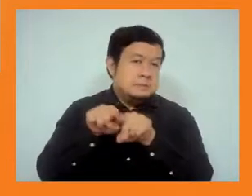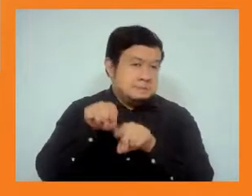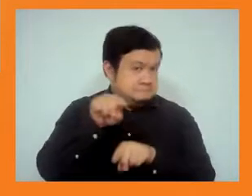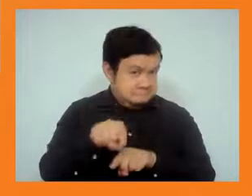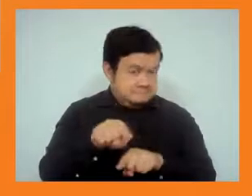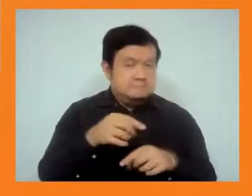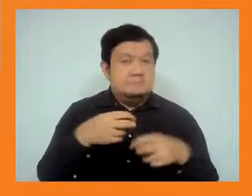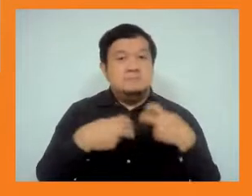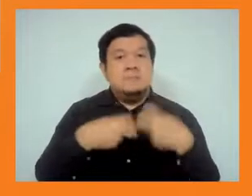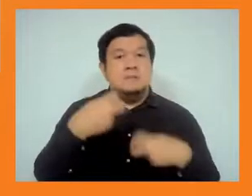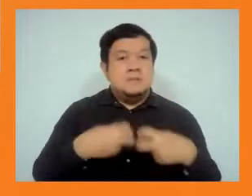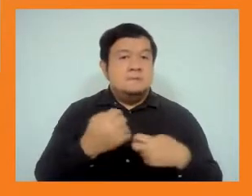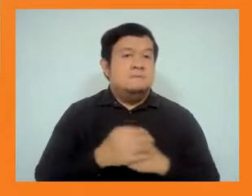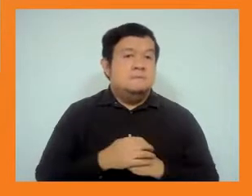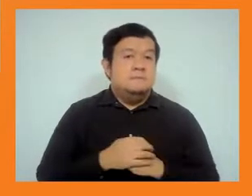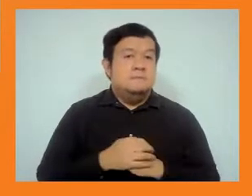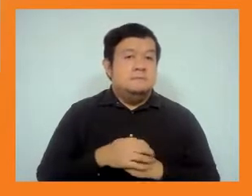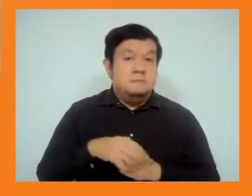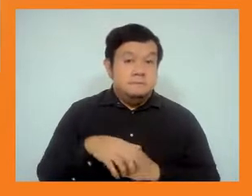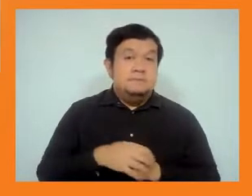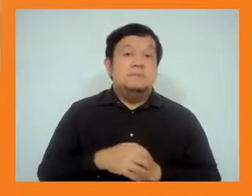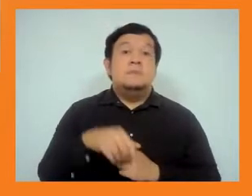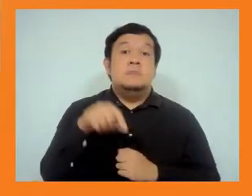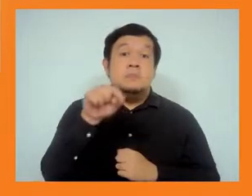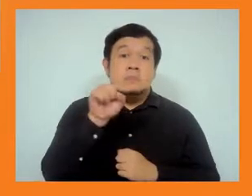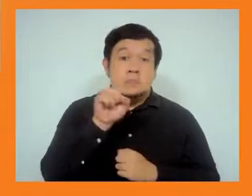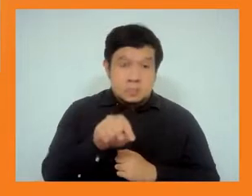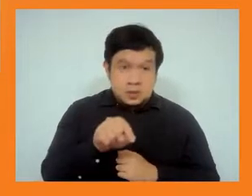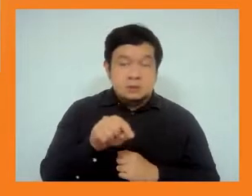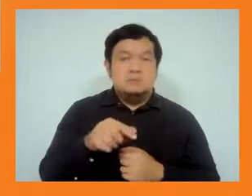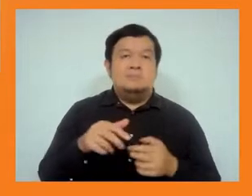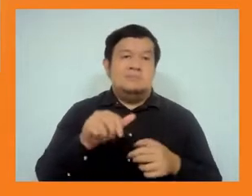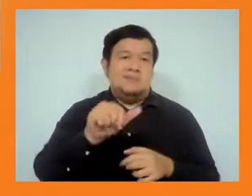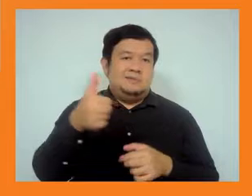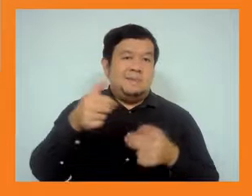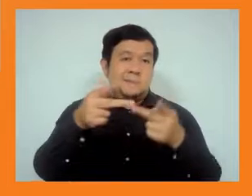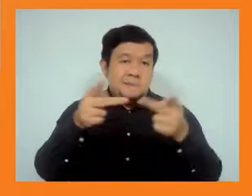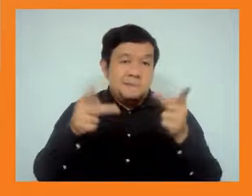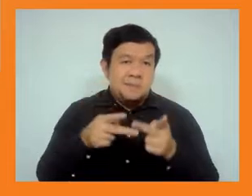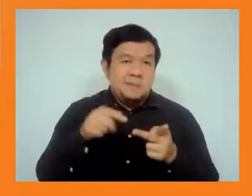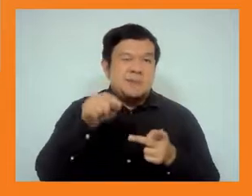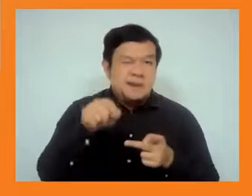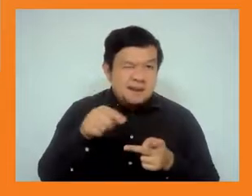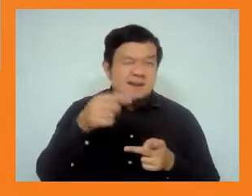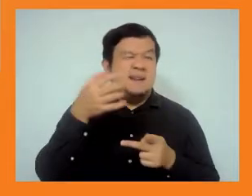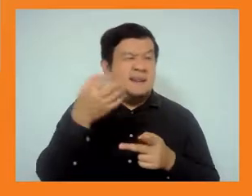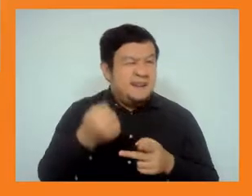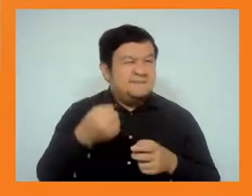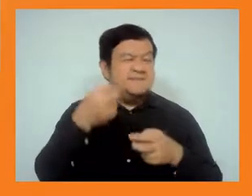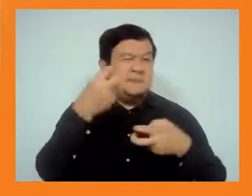reservoirs. Actually, ADB is one of the funding agency among five different other funding agencies.